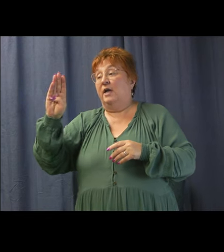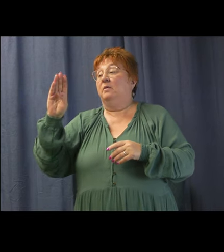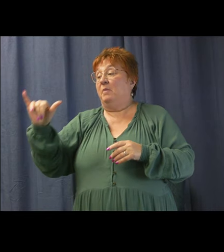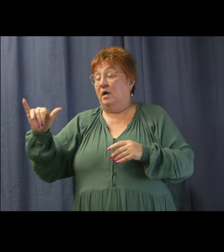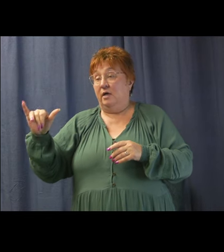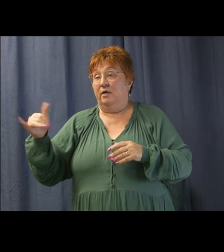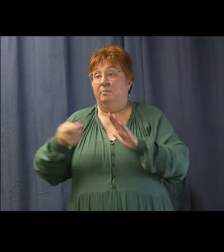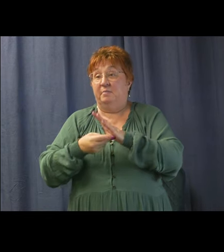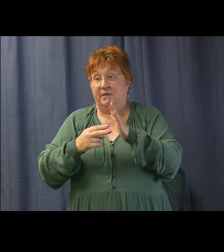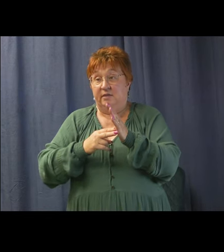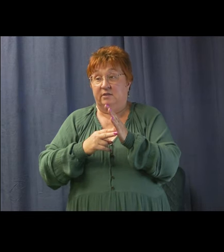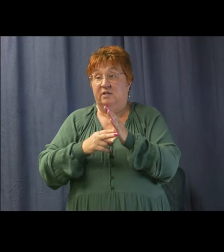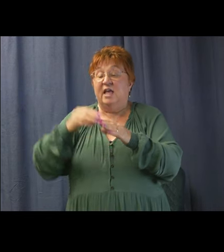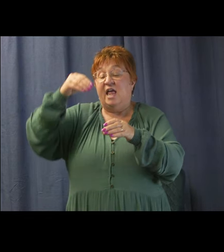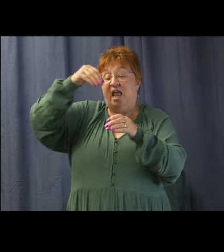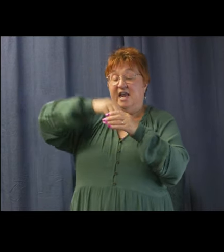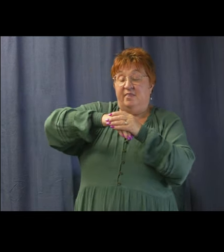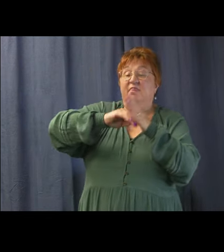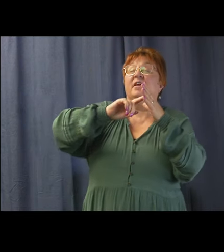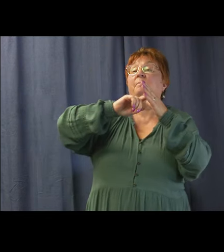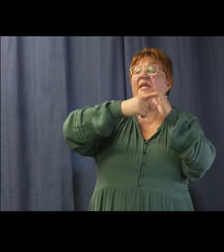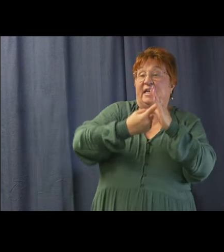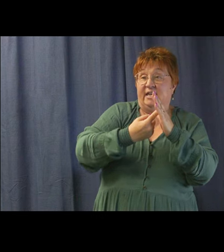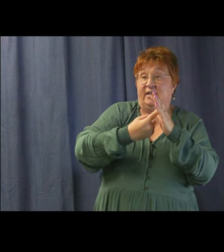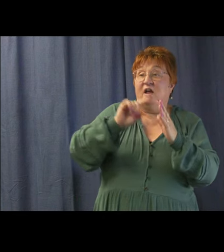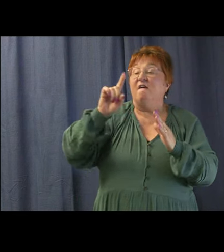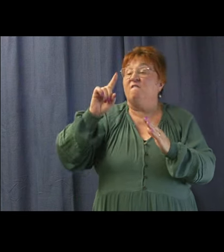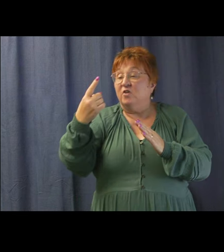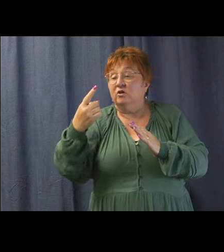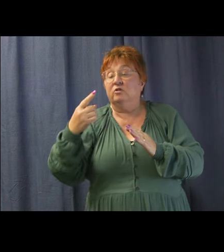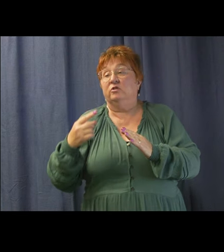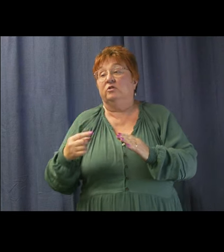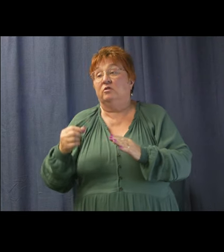in the beginning or the first fruits. You following me?